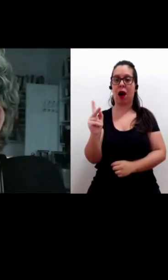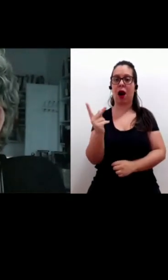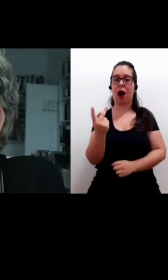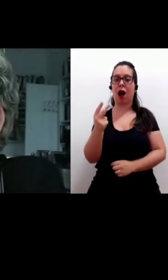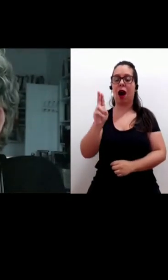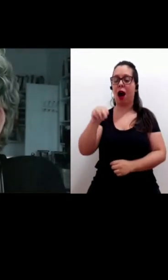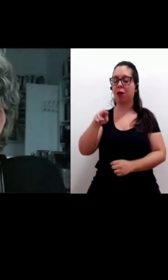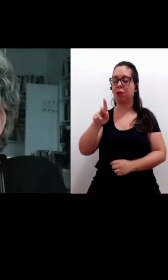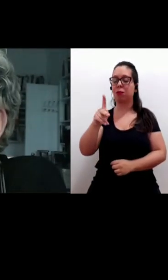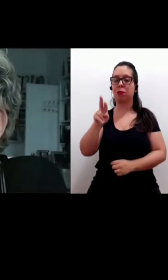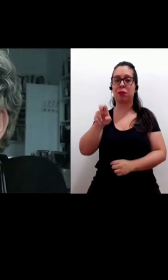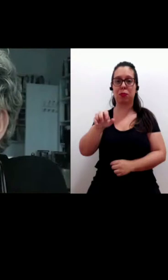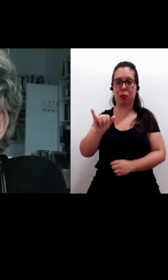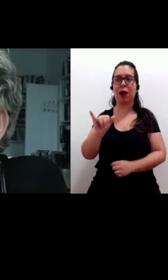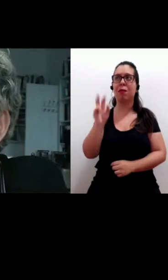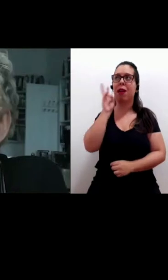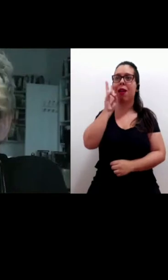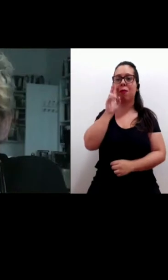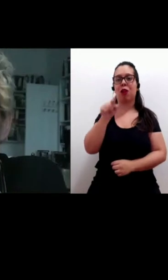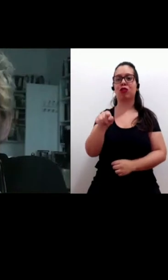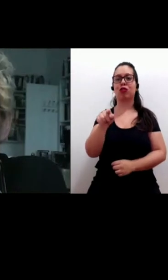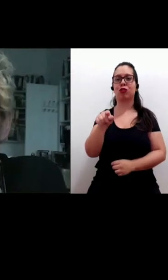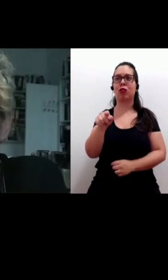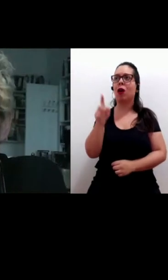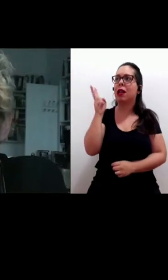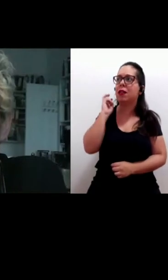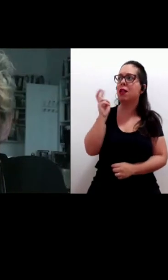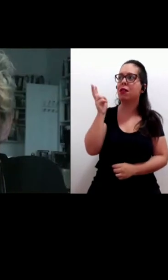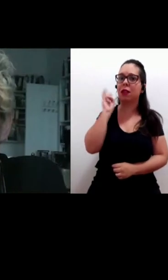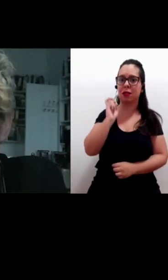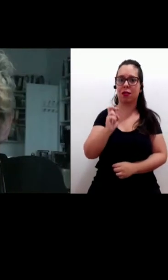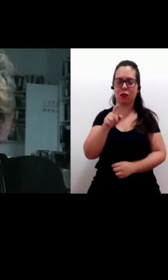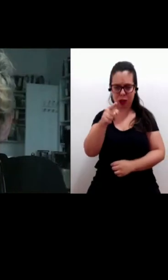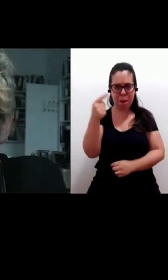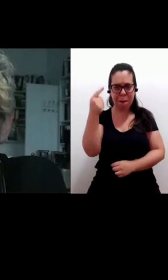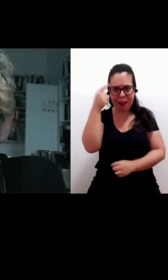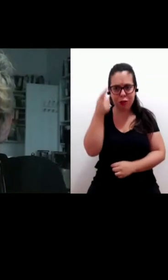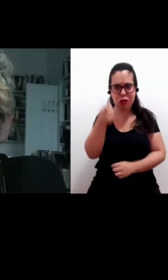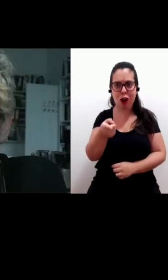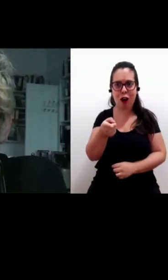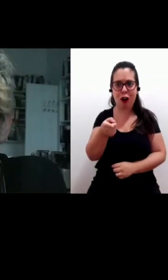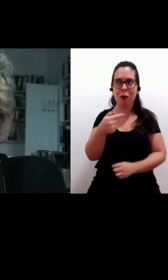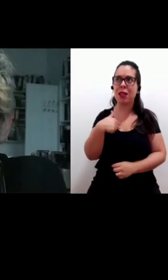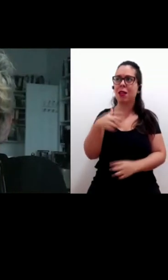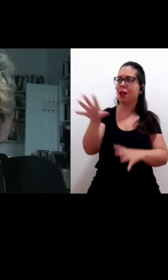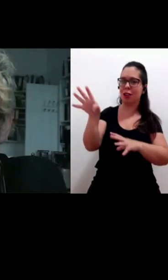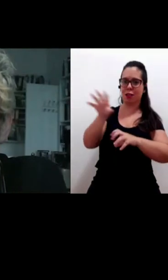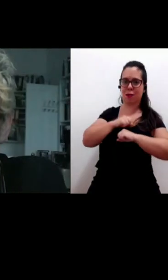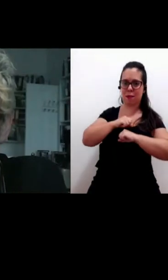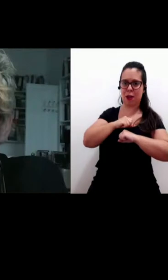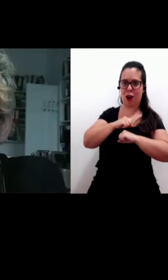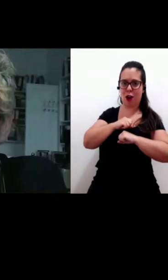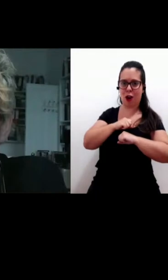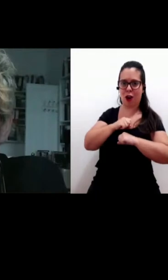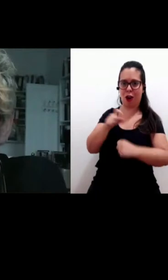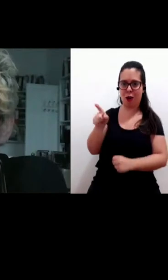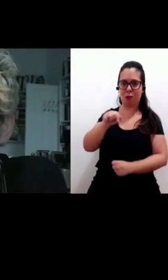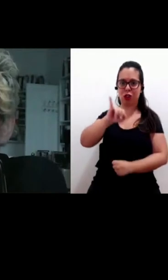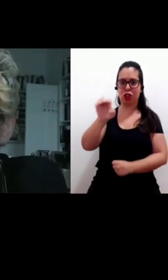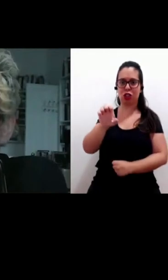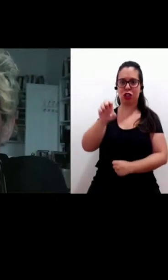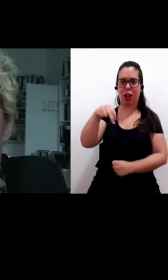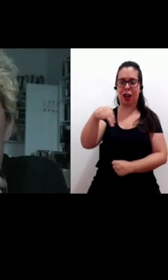me of that. Had you thought about this, it was inspired by Jennings, or it was subconsciously inspired by Jennings, that